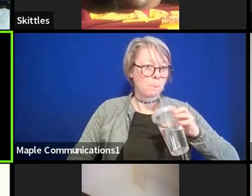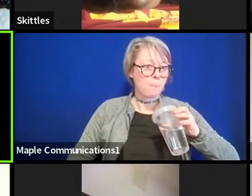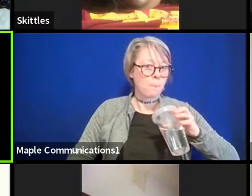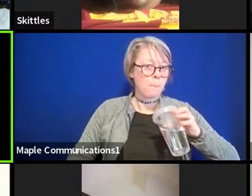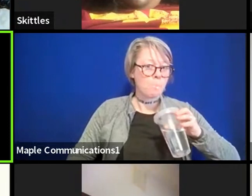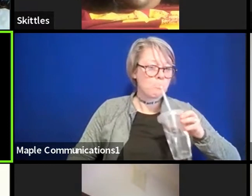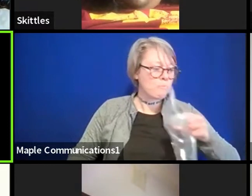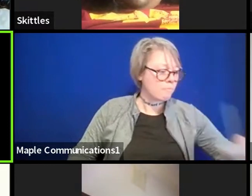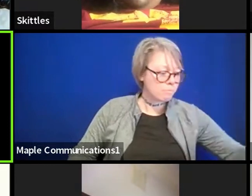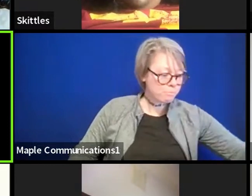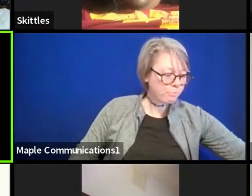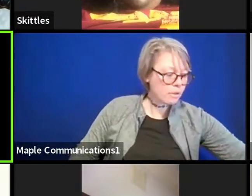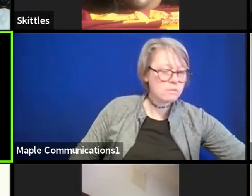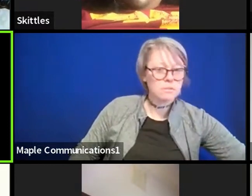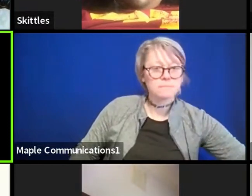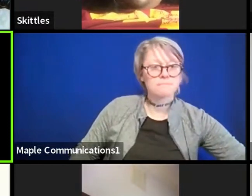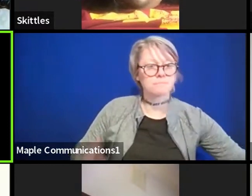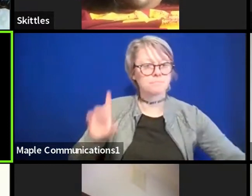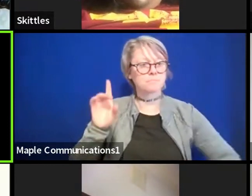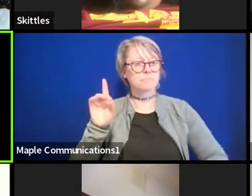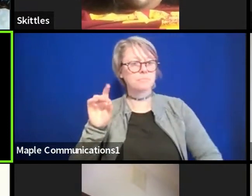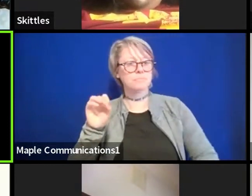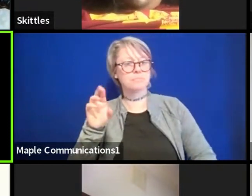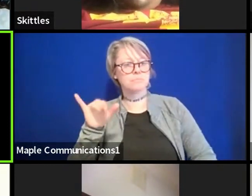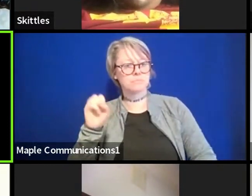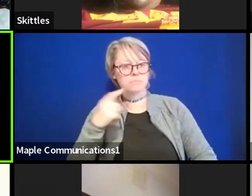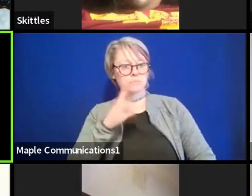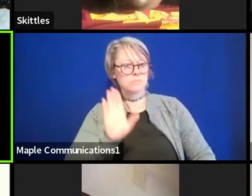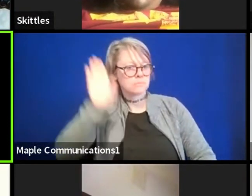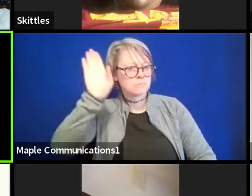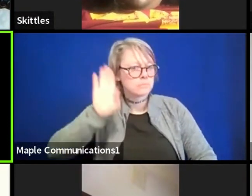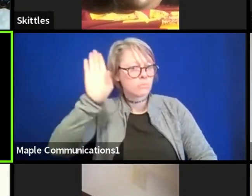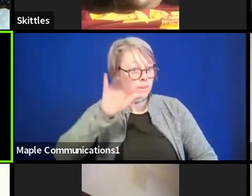I think that might have been from before, right, Tara? Your hand up?